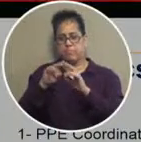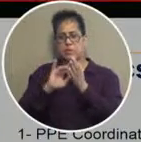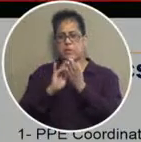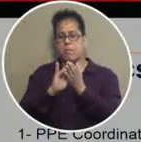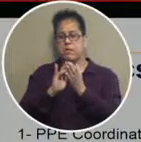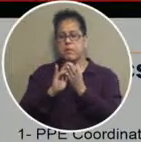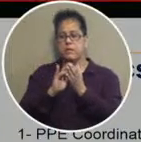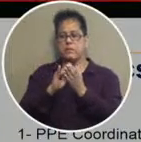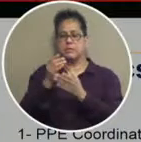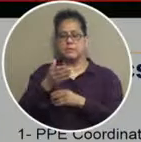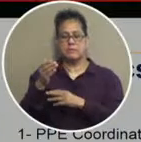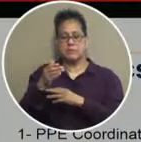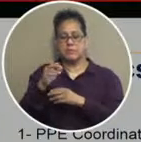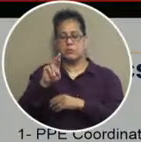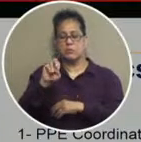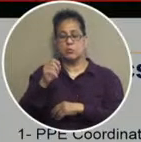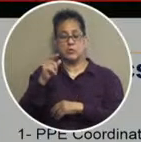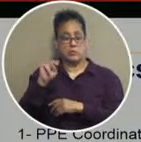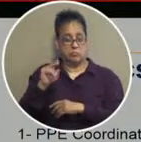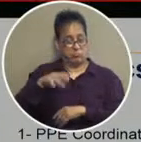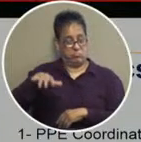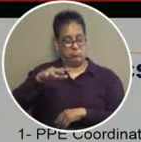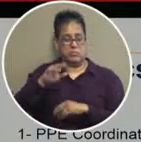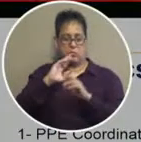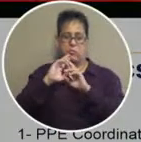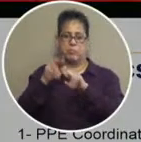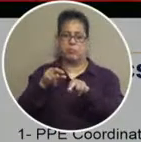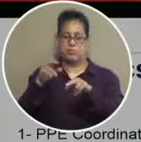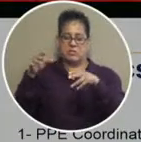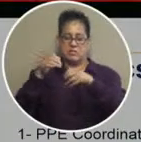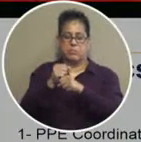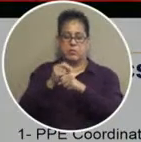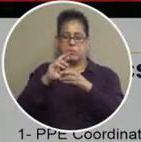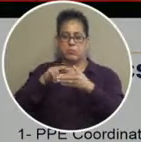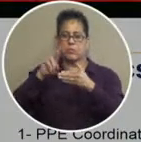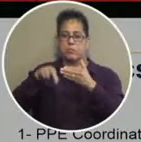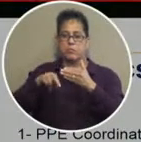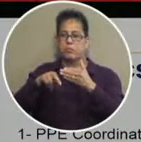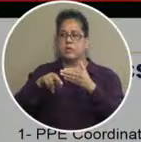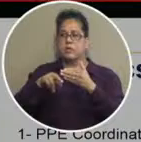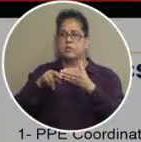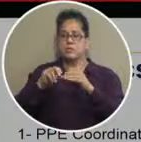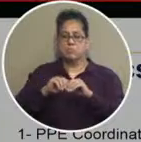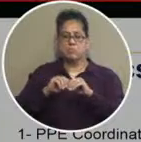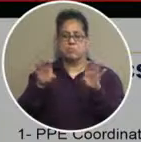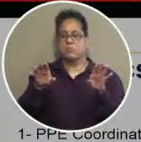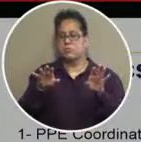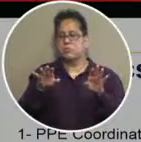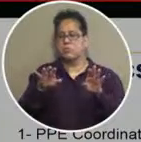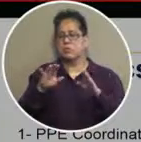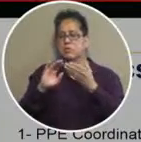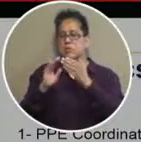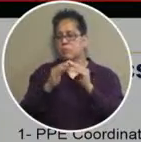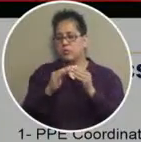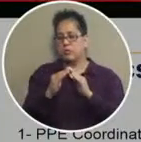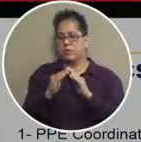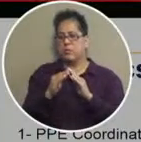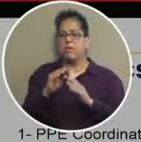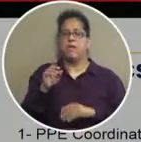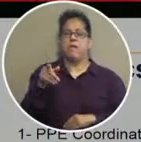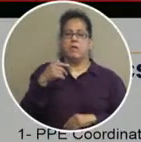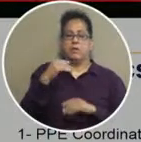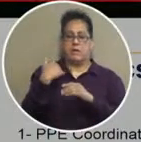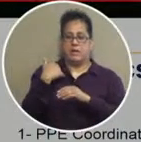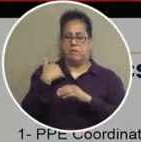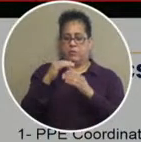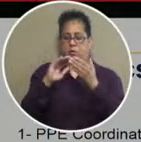device manufacturers in the region and created a report summarizing these results that was distributed to the community and elected officials. They created